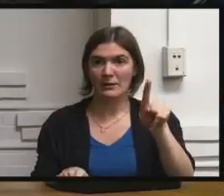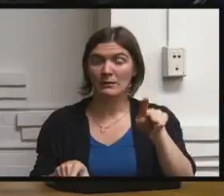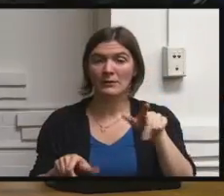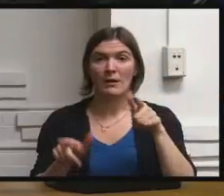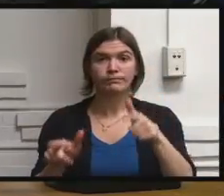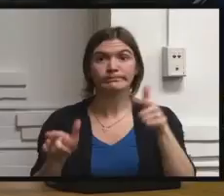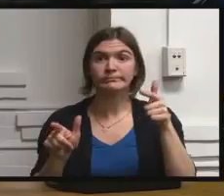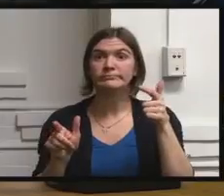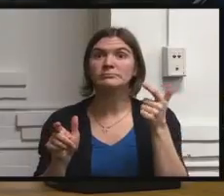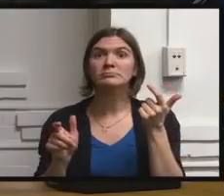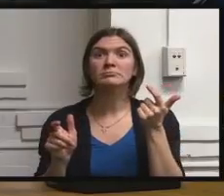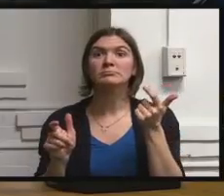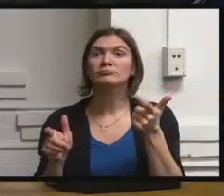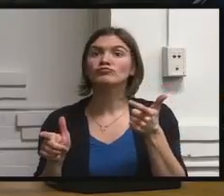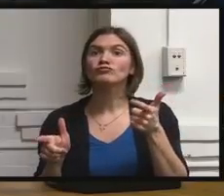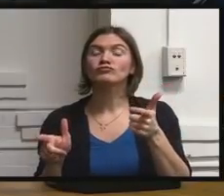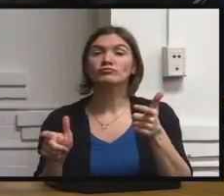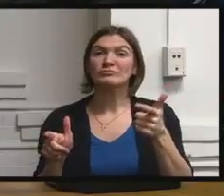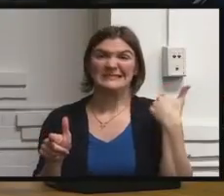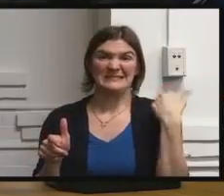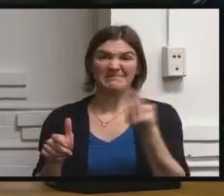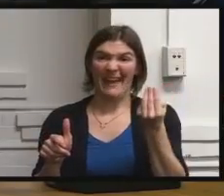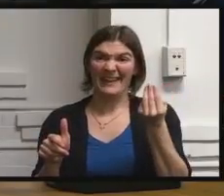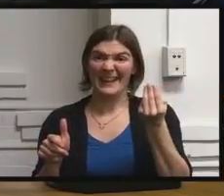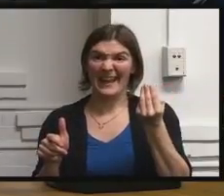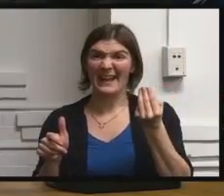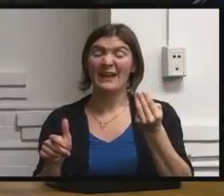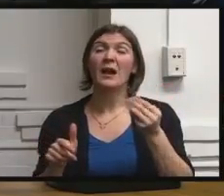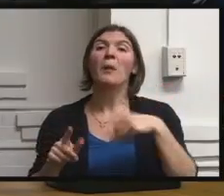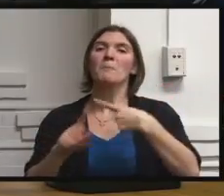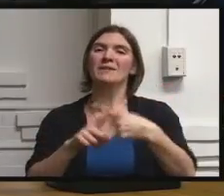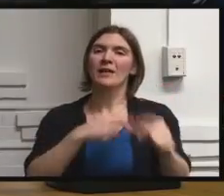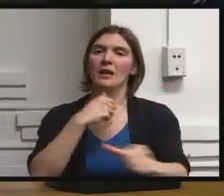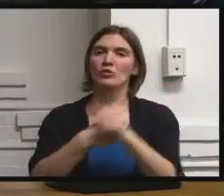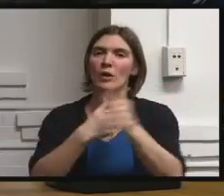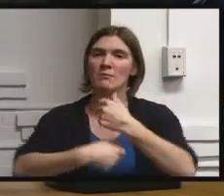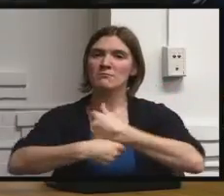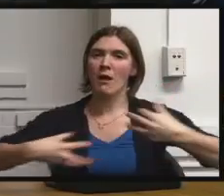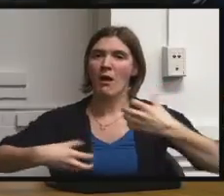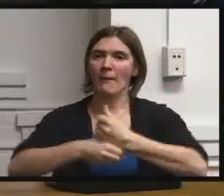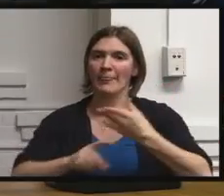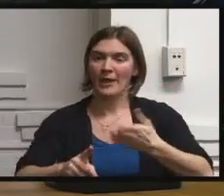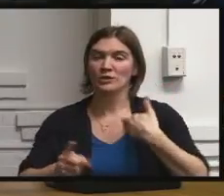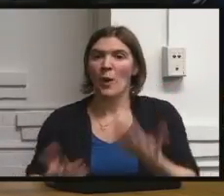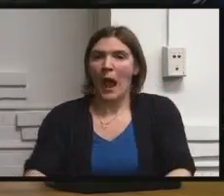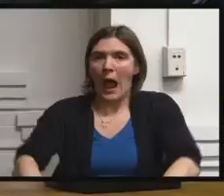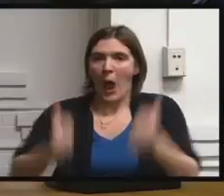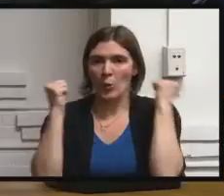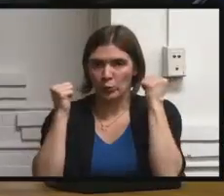again on Monday, and there was a bomb scare there as well.